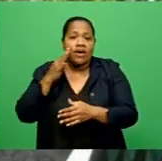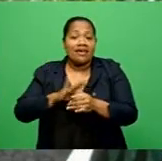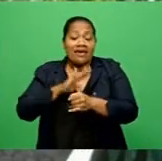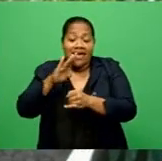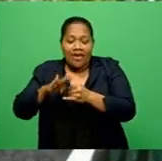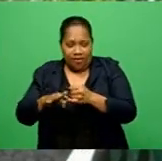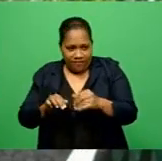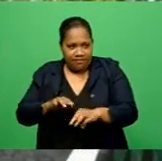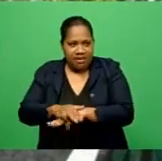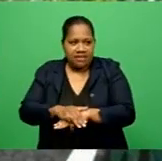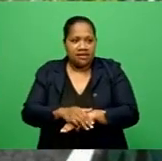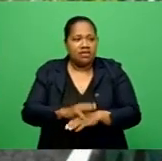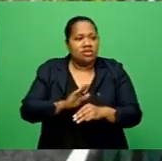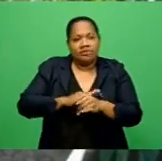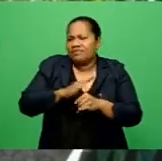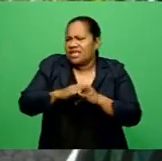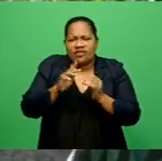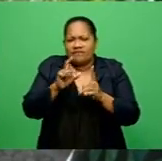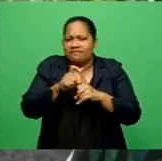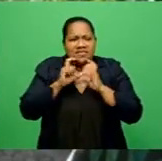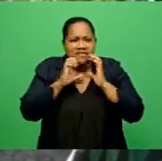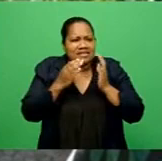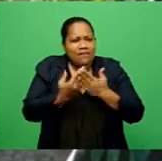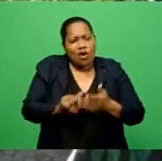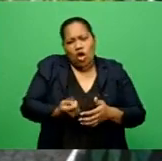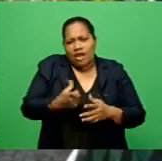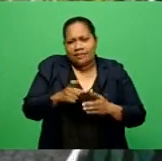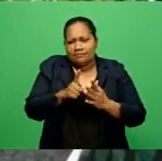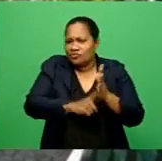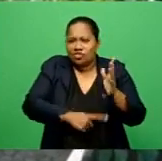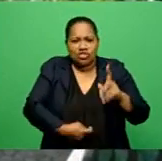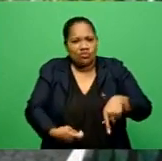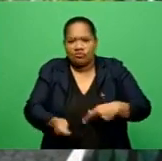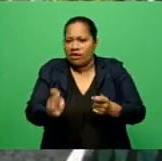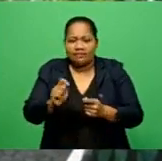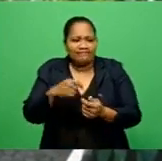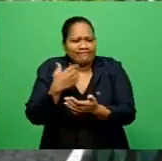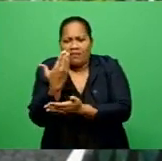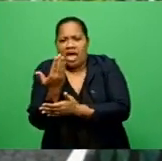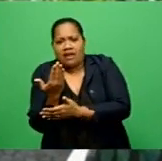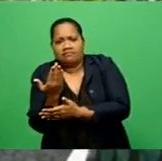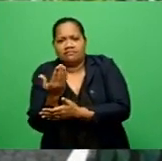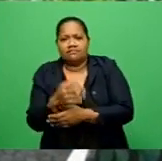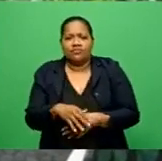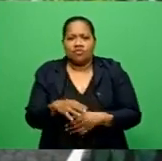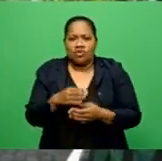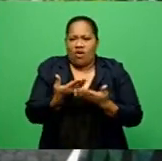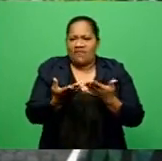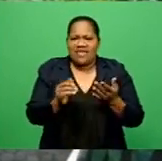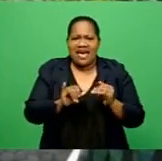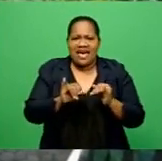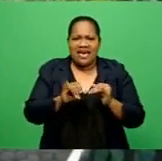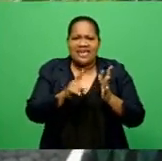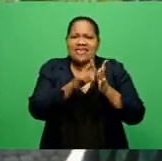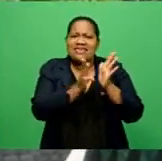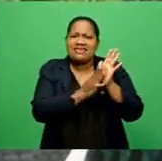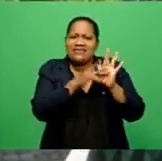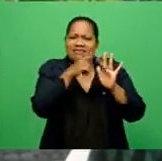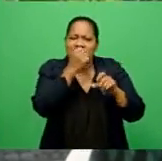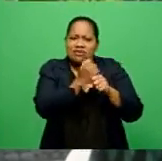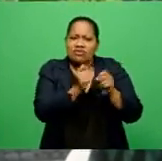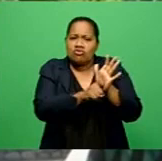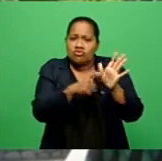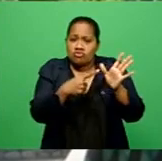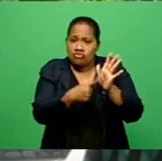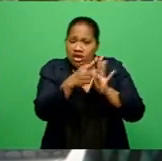of December or early January, and depending on immigration processes, then we hope to get our